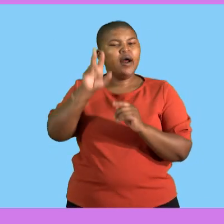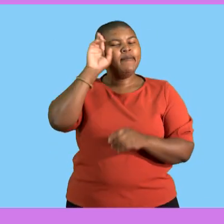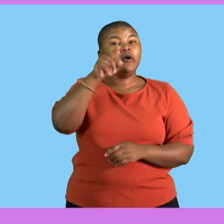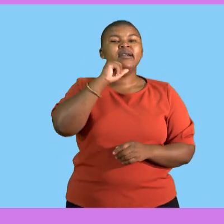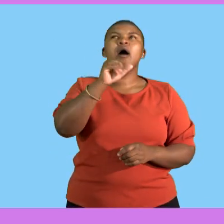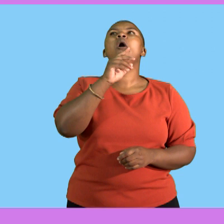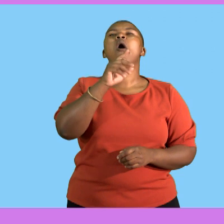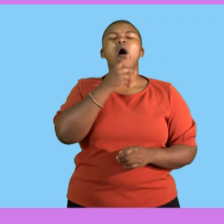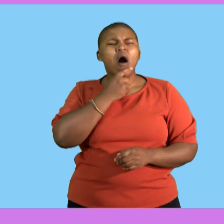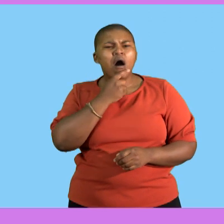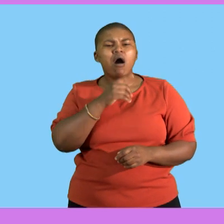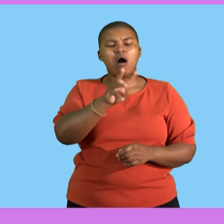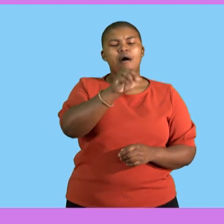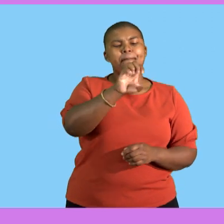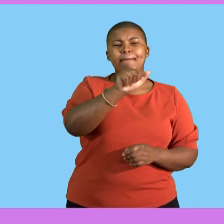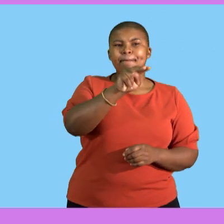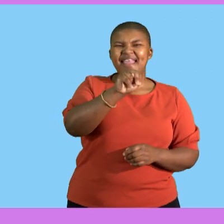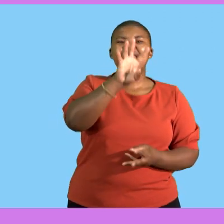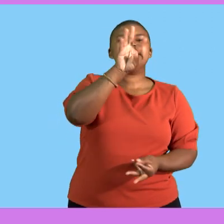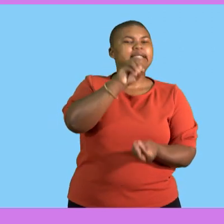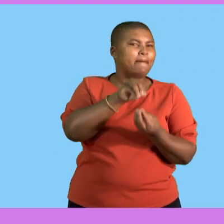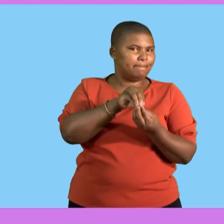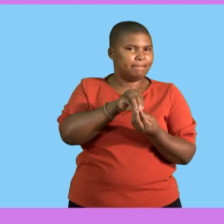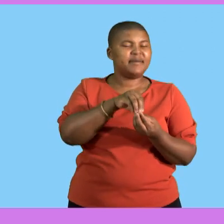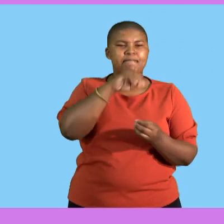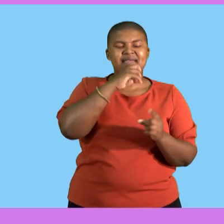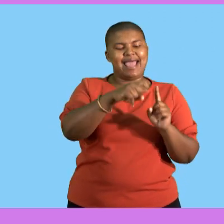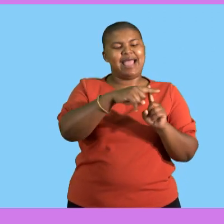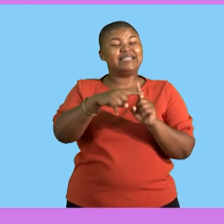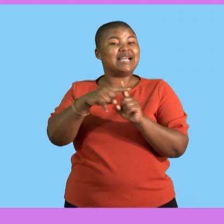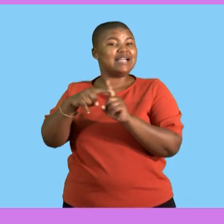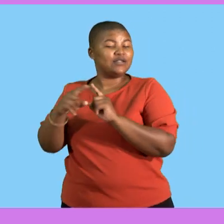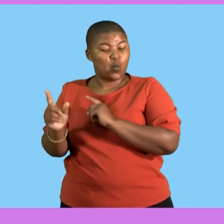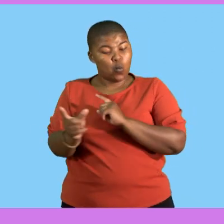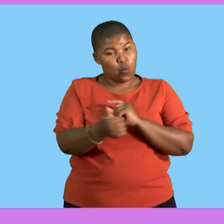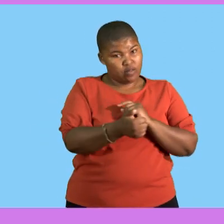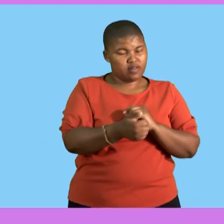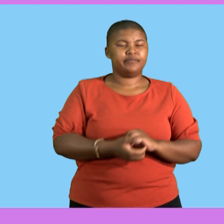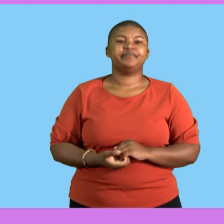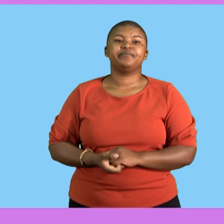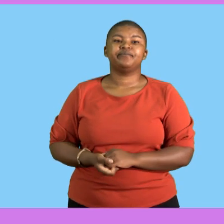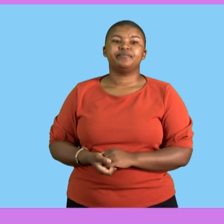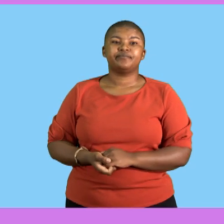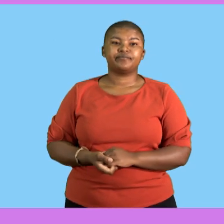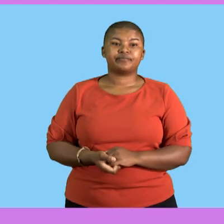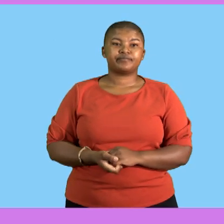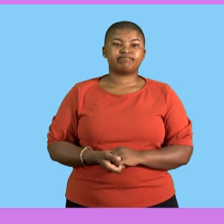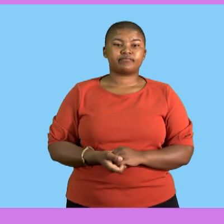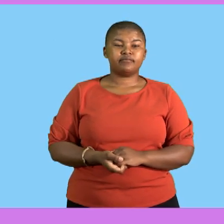it is the sum, and when we talk of the word sum, it's whereby now we are adding. So we have